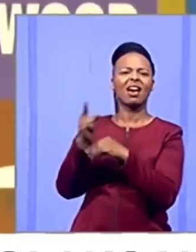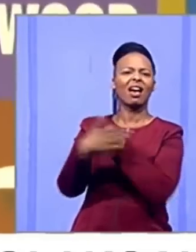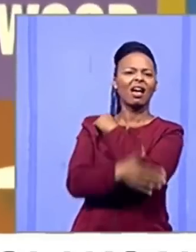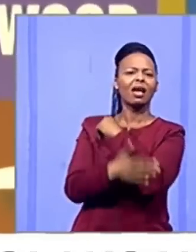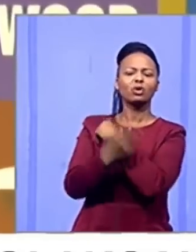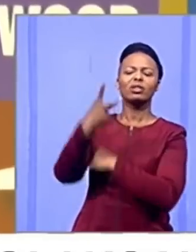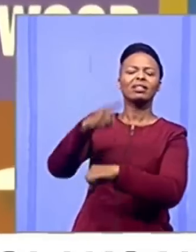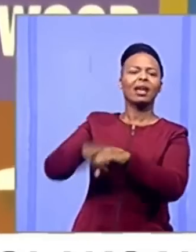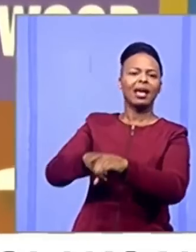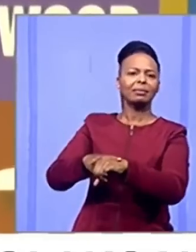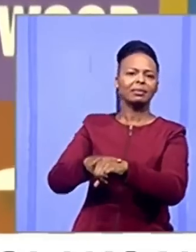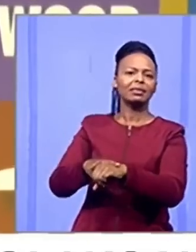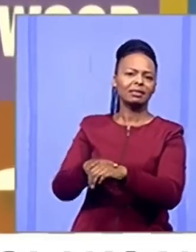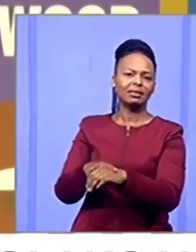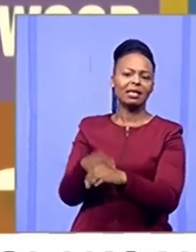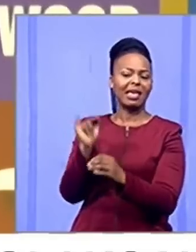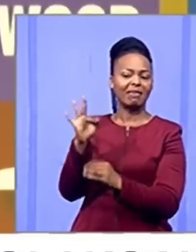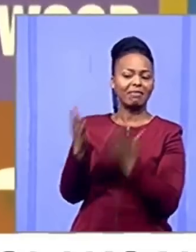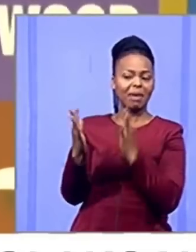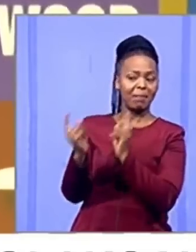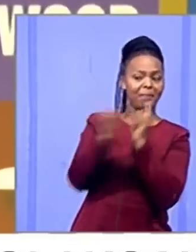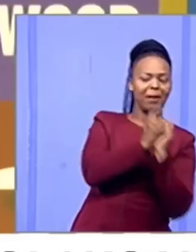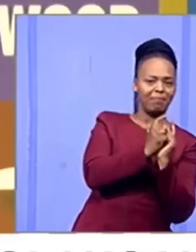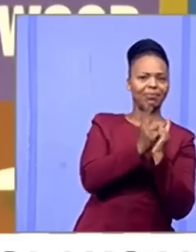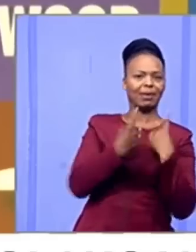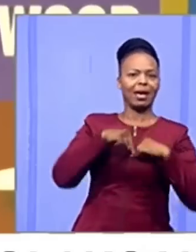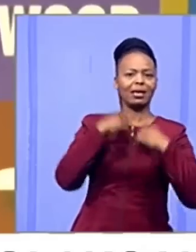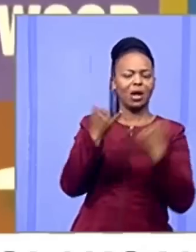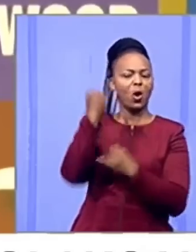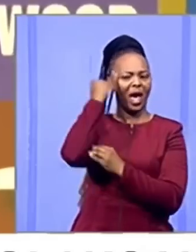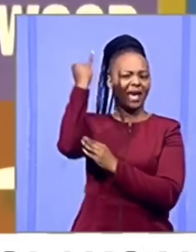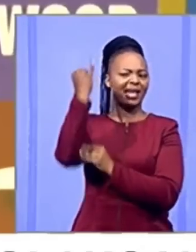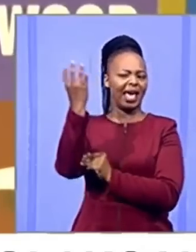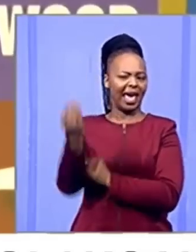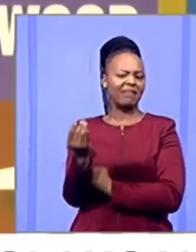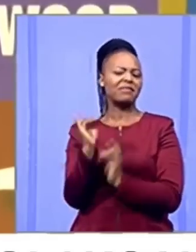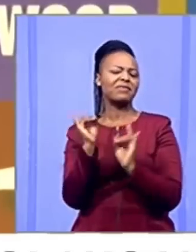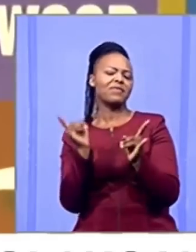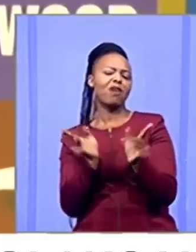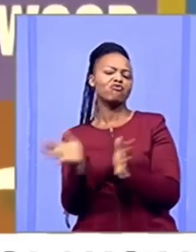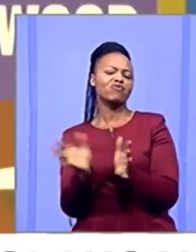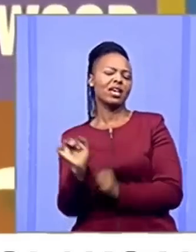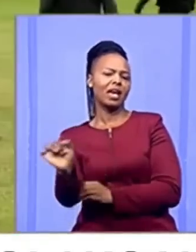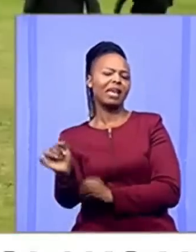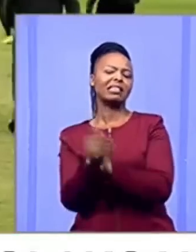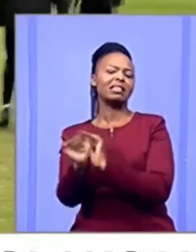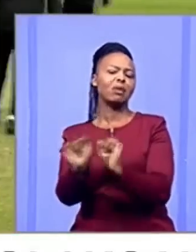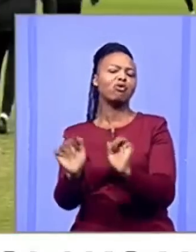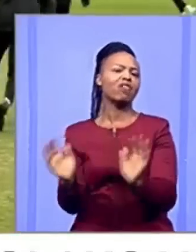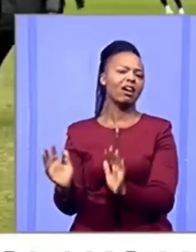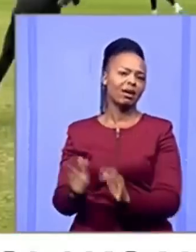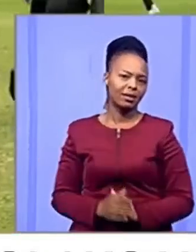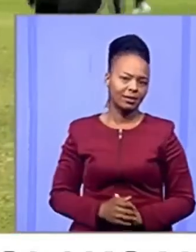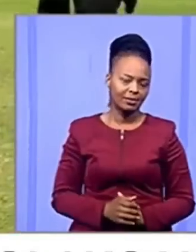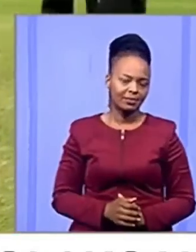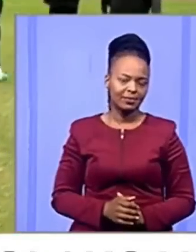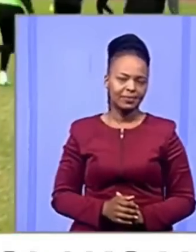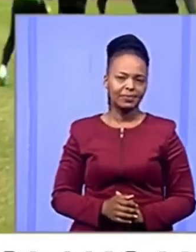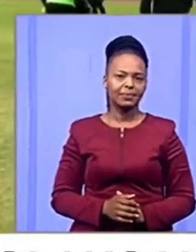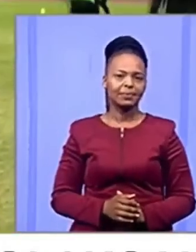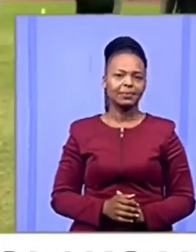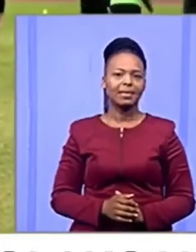And if they are our next opponent, at least we have an idea of how are they playing. They are a very good side. Mo papading ye